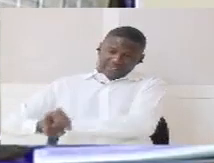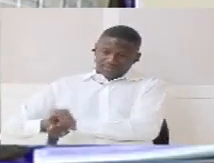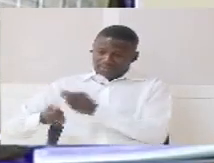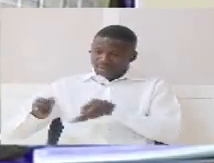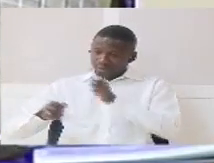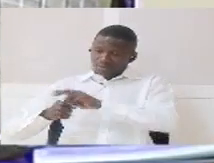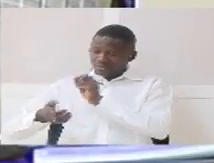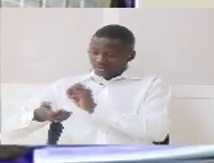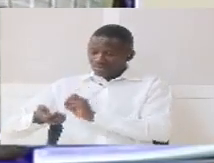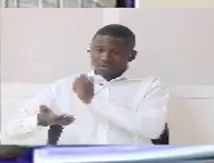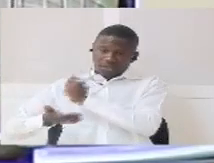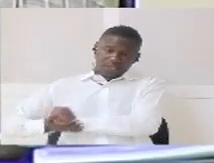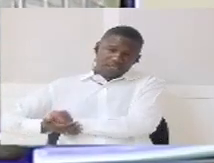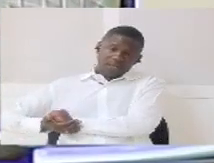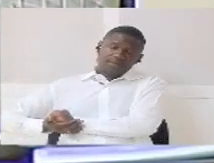record.